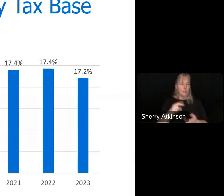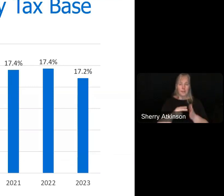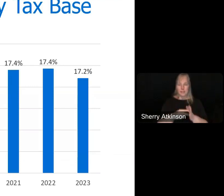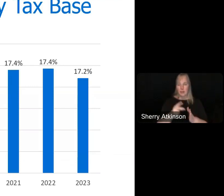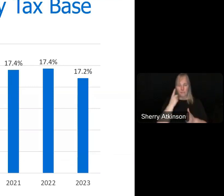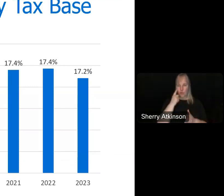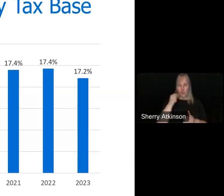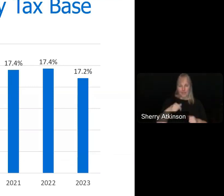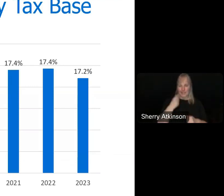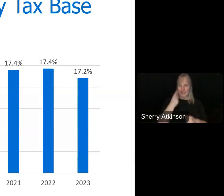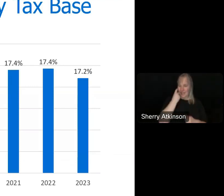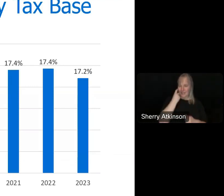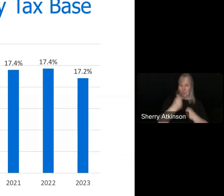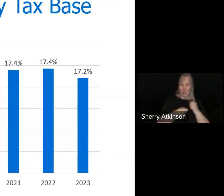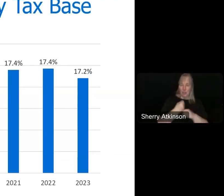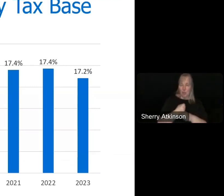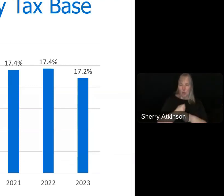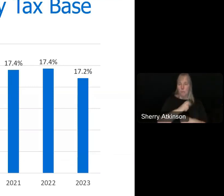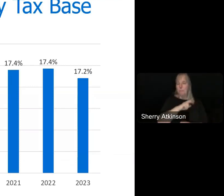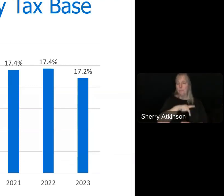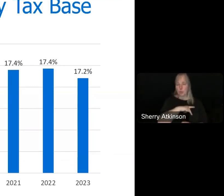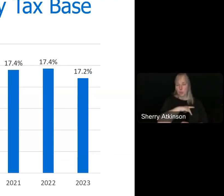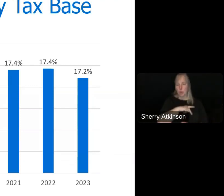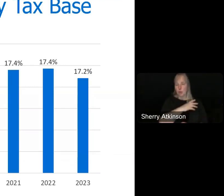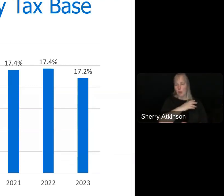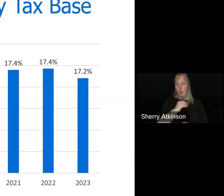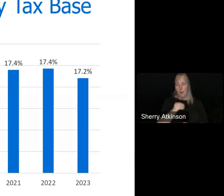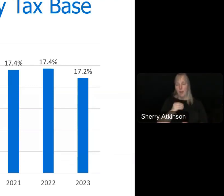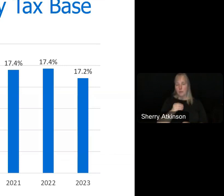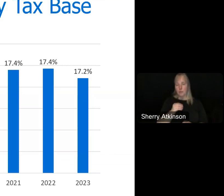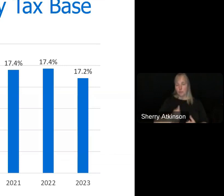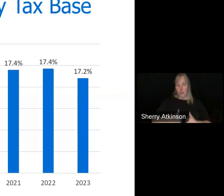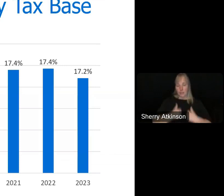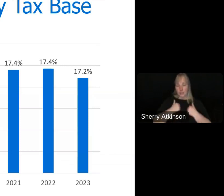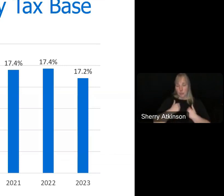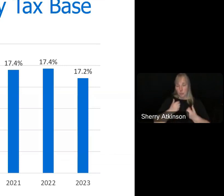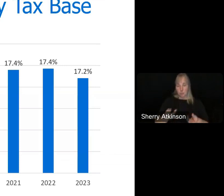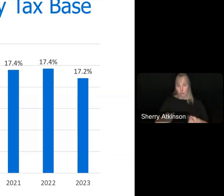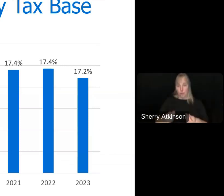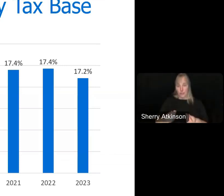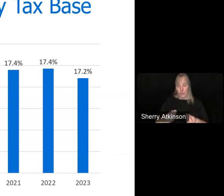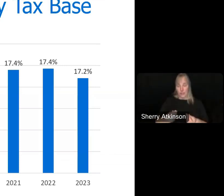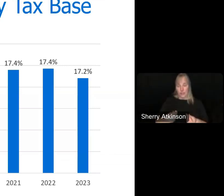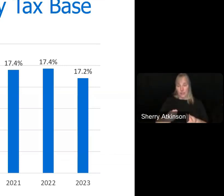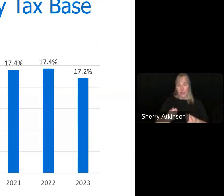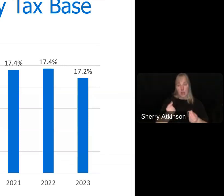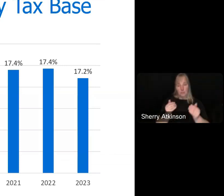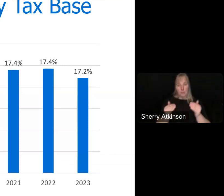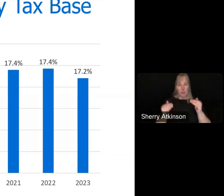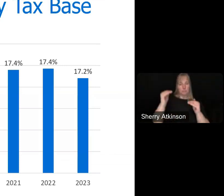year, personal and residential property has slightly outpaced